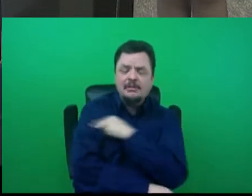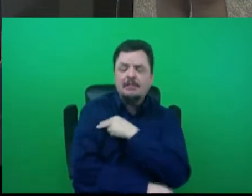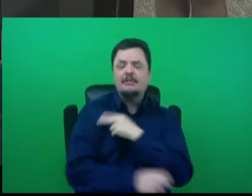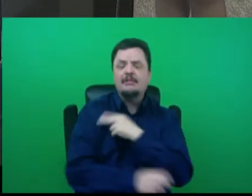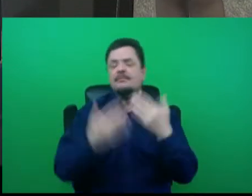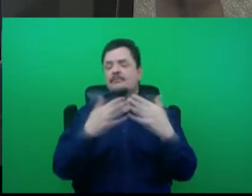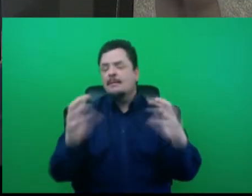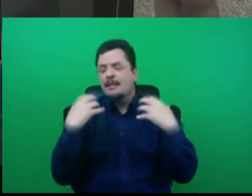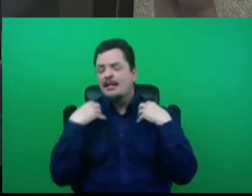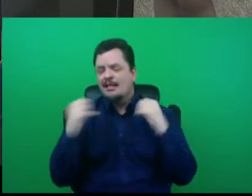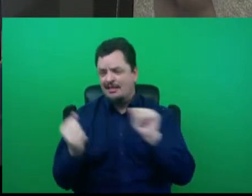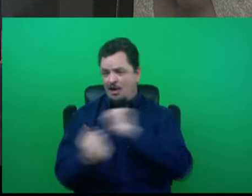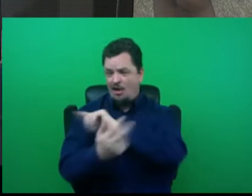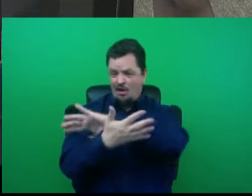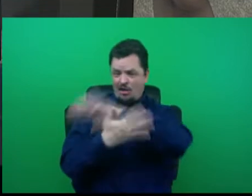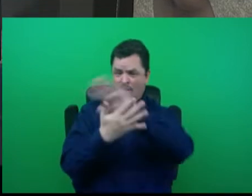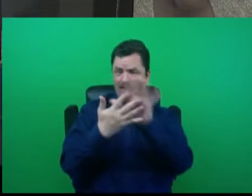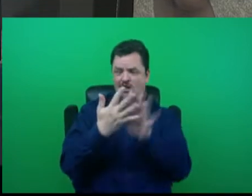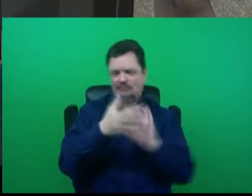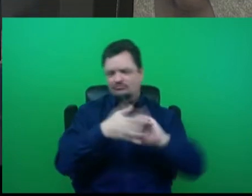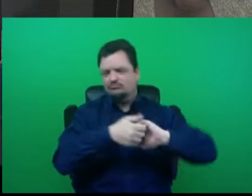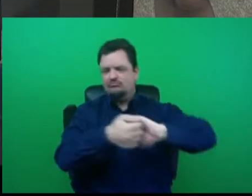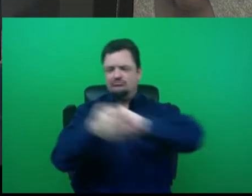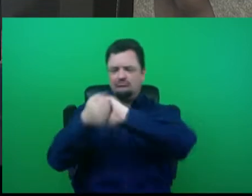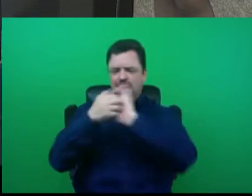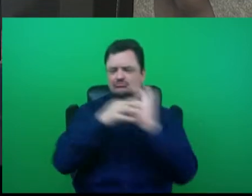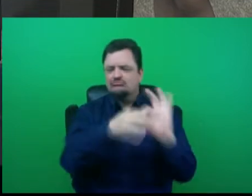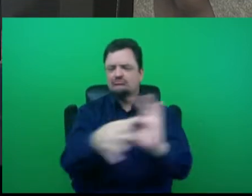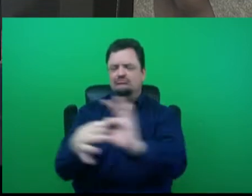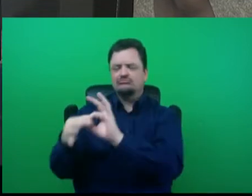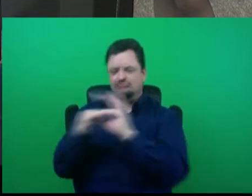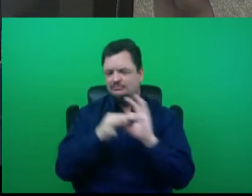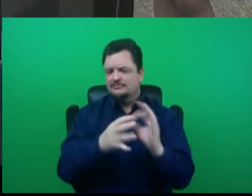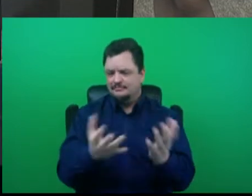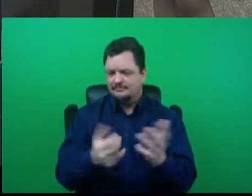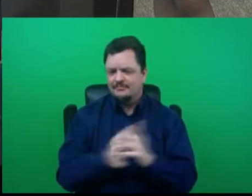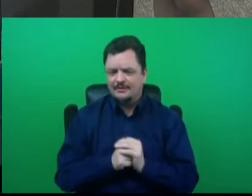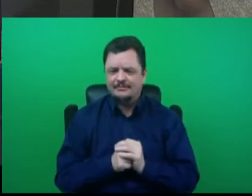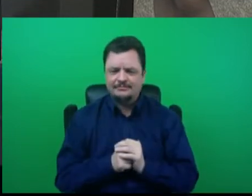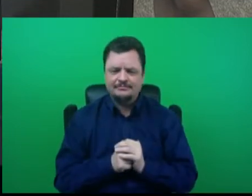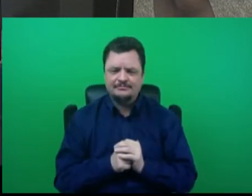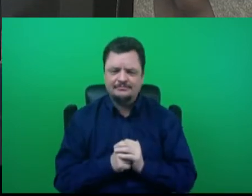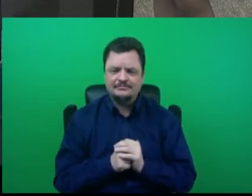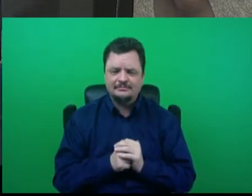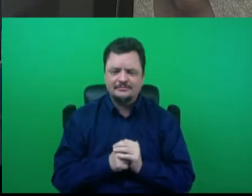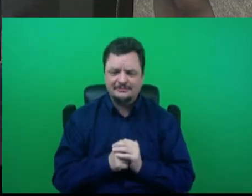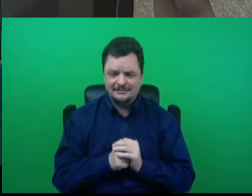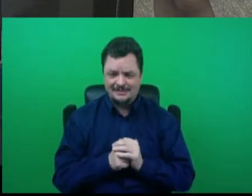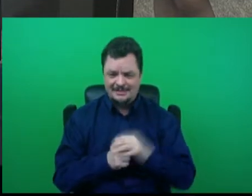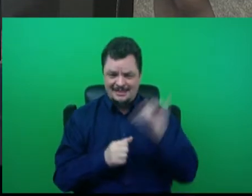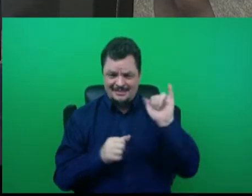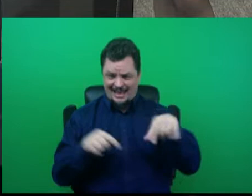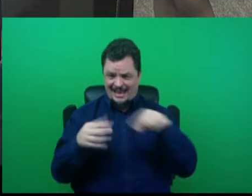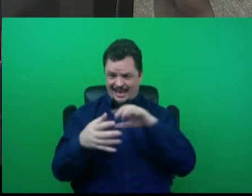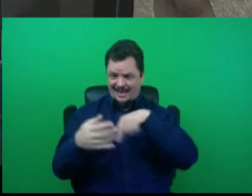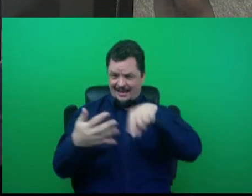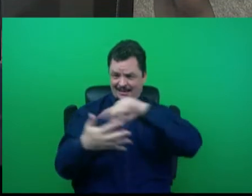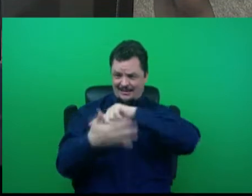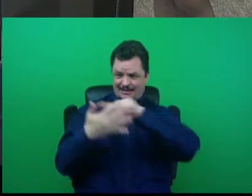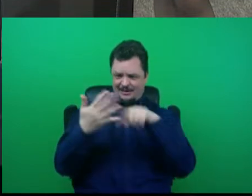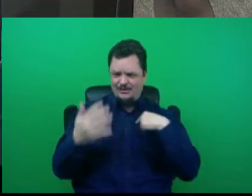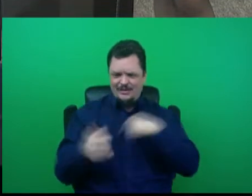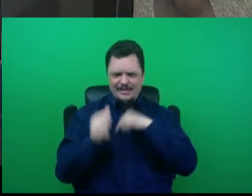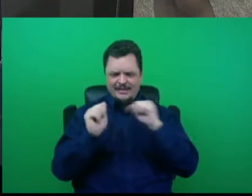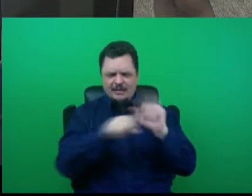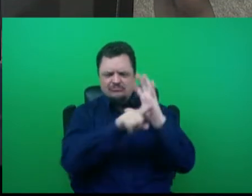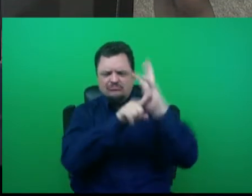relationship, and that's really where we can excel with community health improvements. But I did want to take the opportunity on behalf